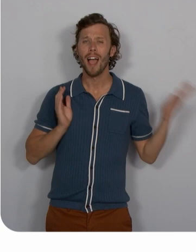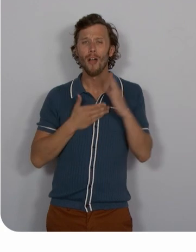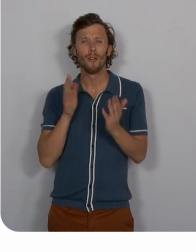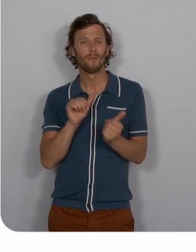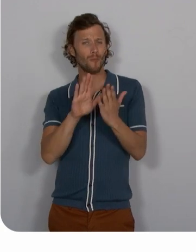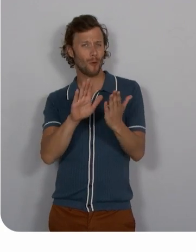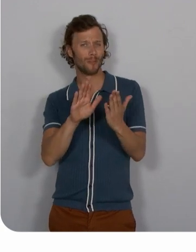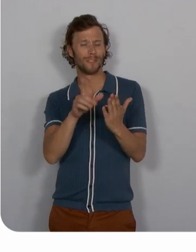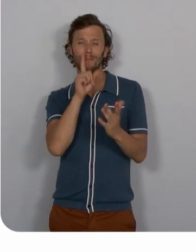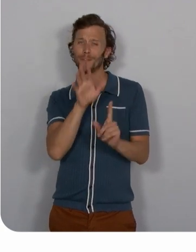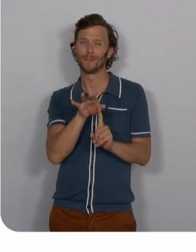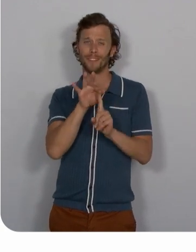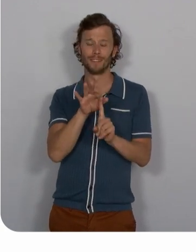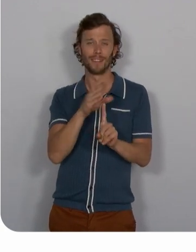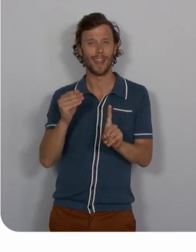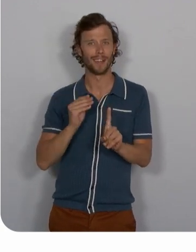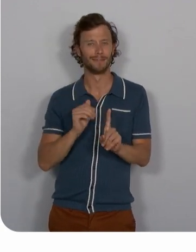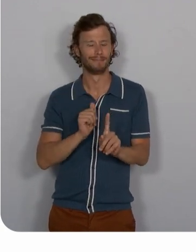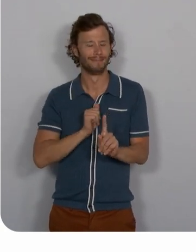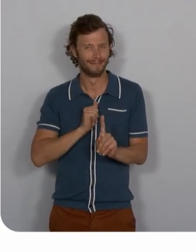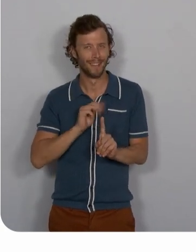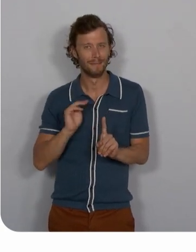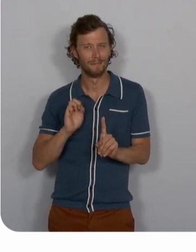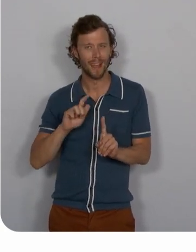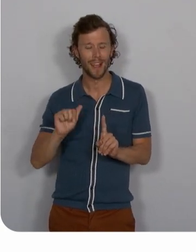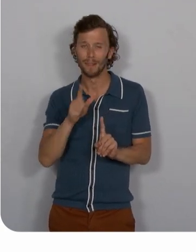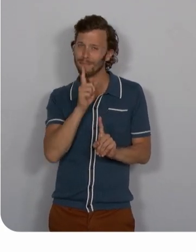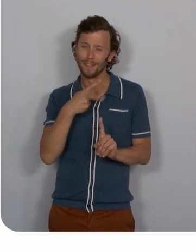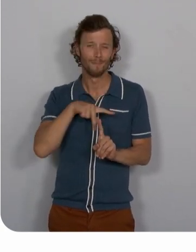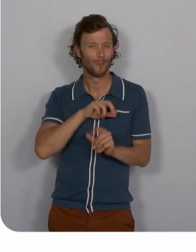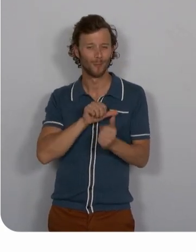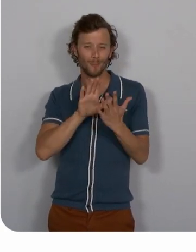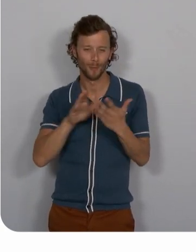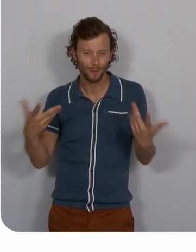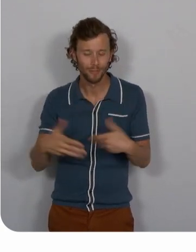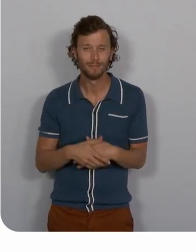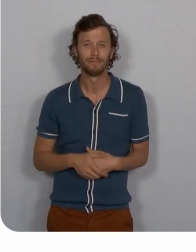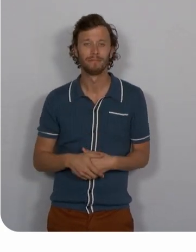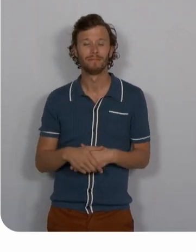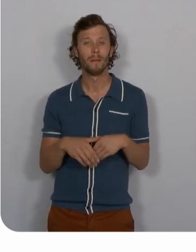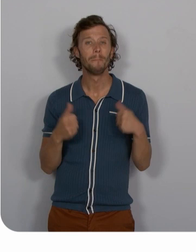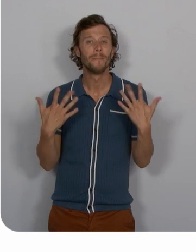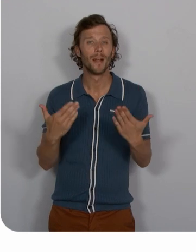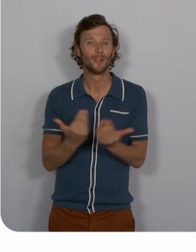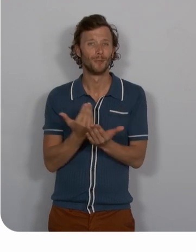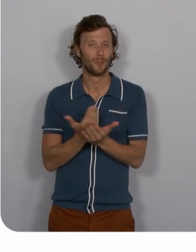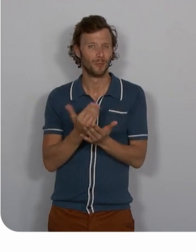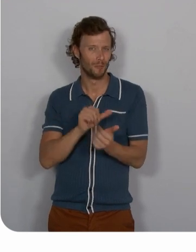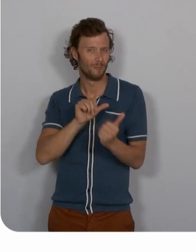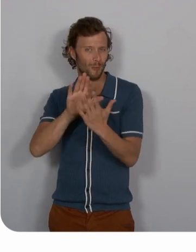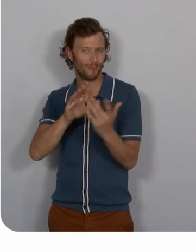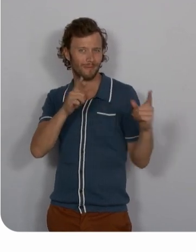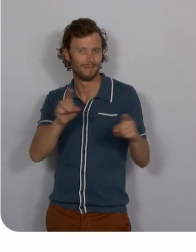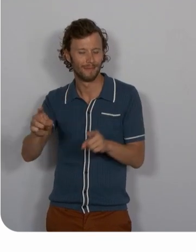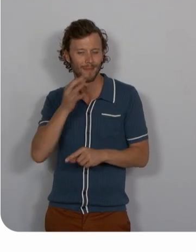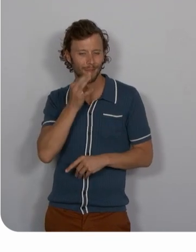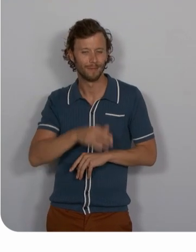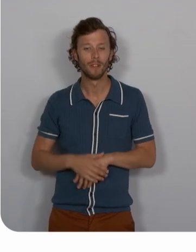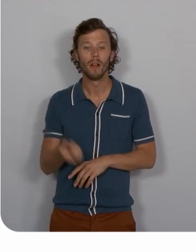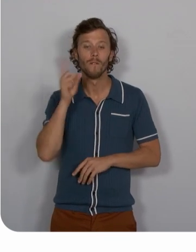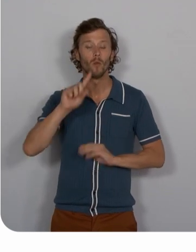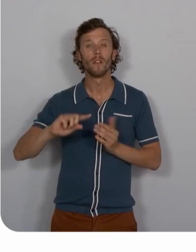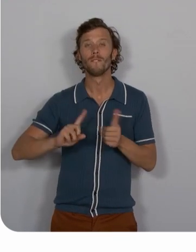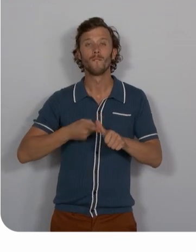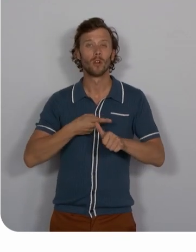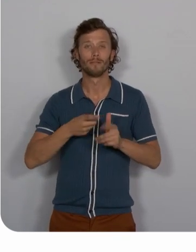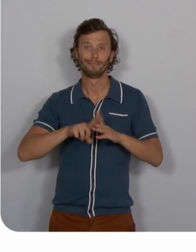very meta approach to creating them, and there are lots of them coming. To design the initial set, we collaborated